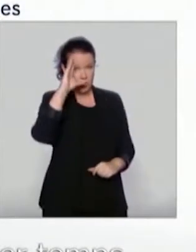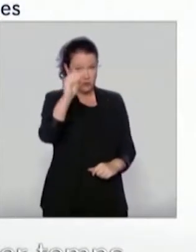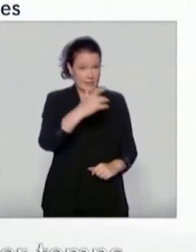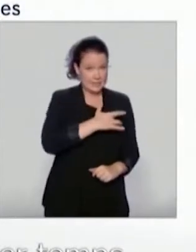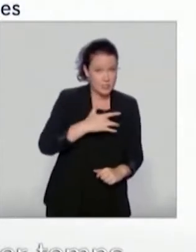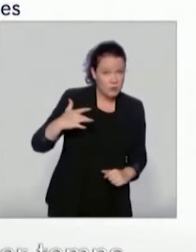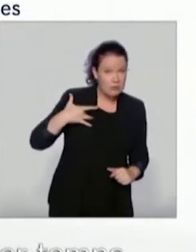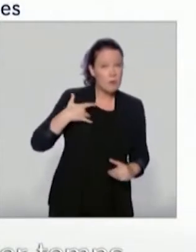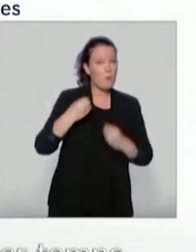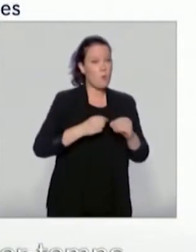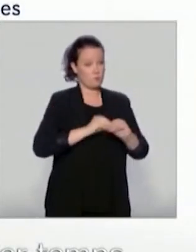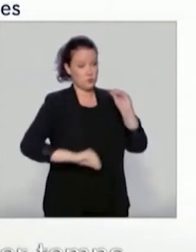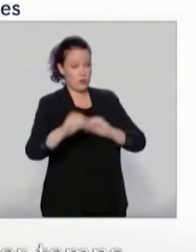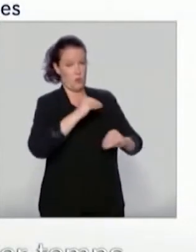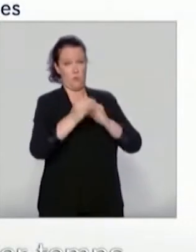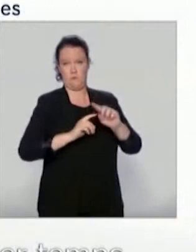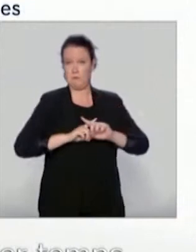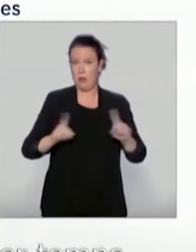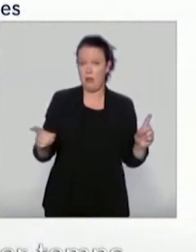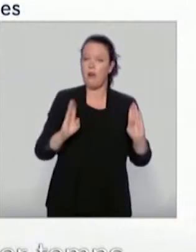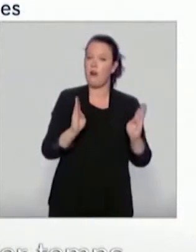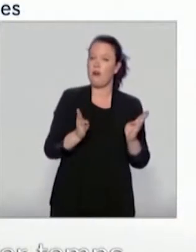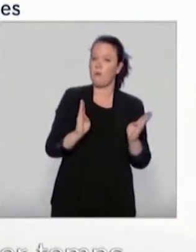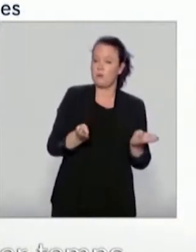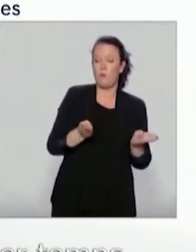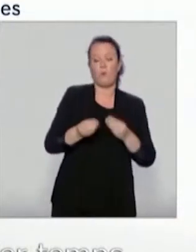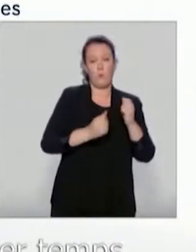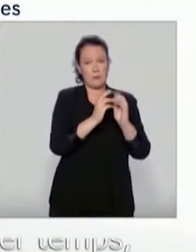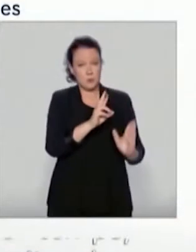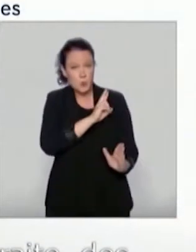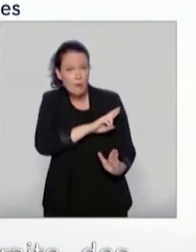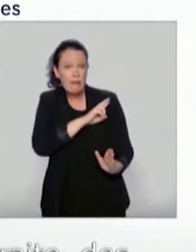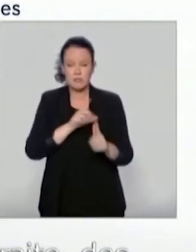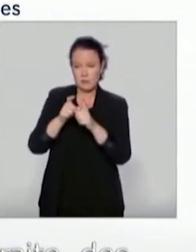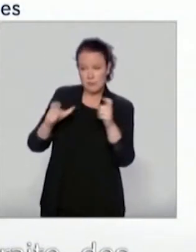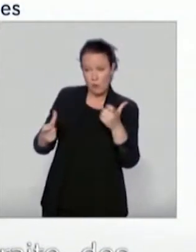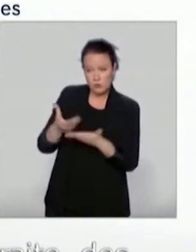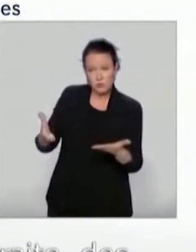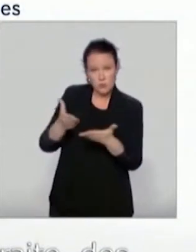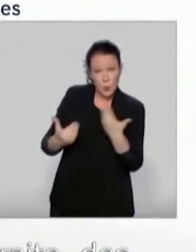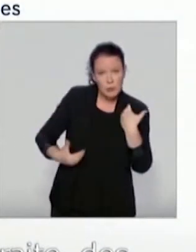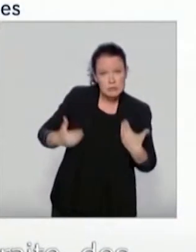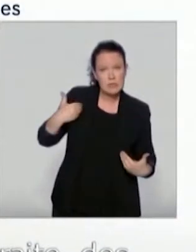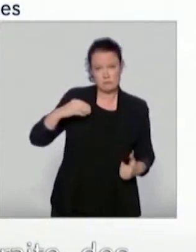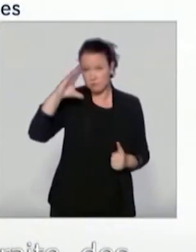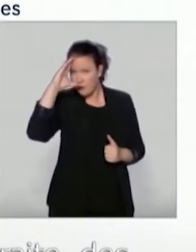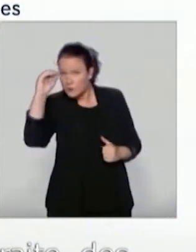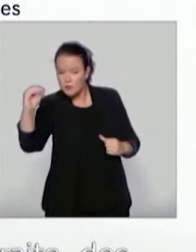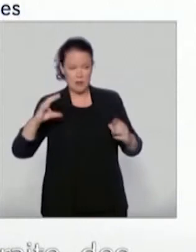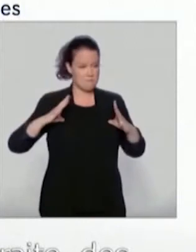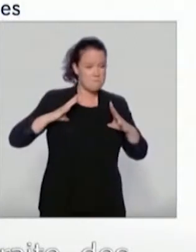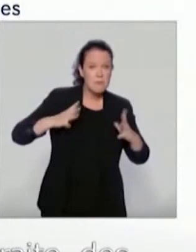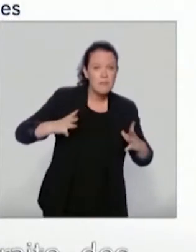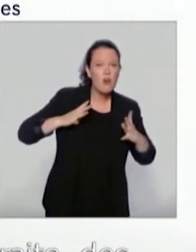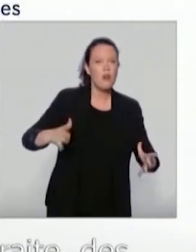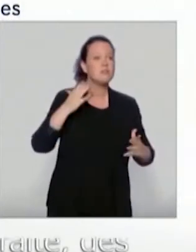Unveiling sweeping measures to combat a surge in infections, Macron said vaccinations would not be compulsory for the general public, but encouraged